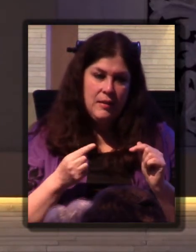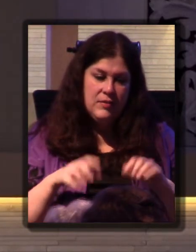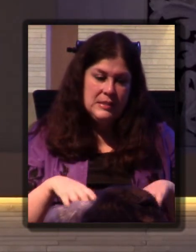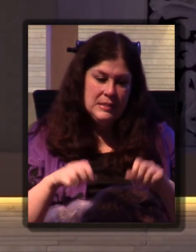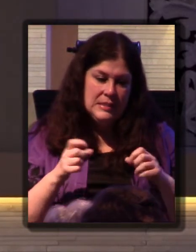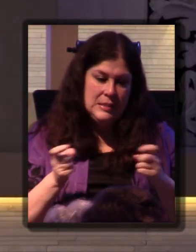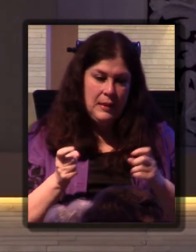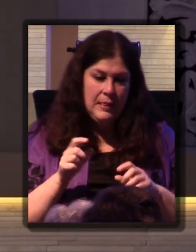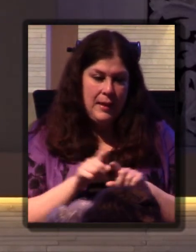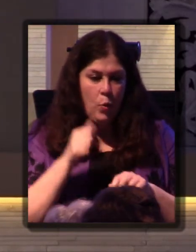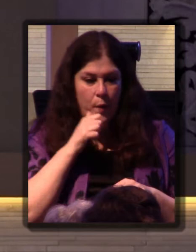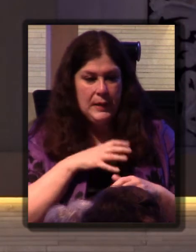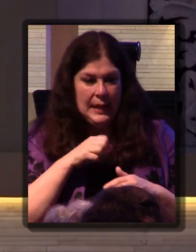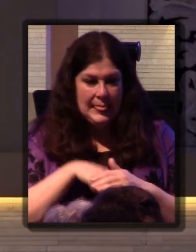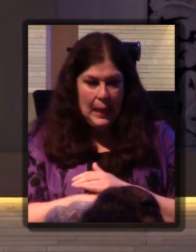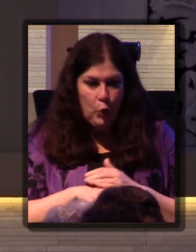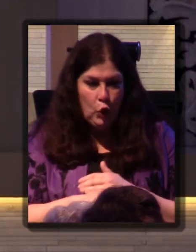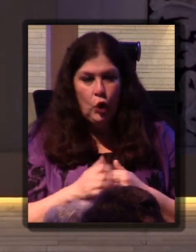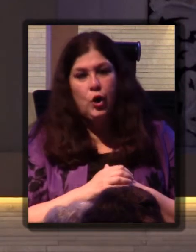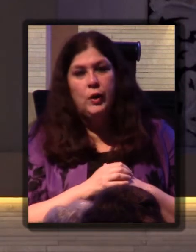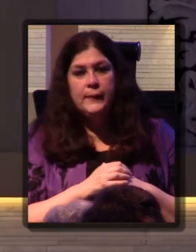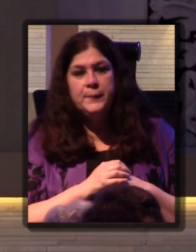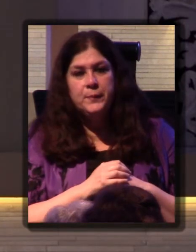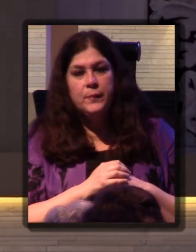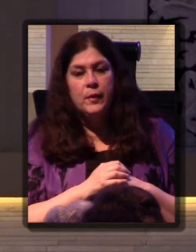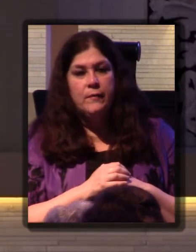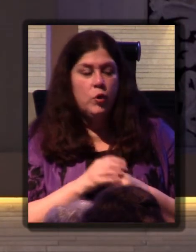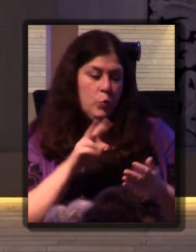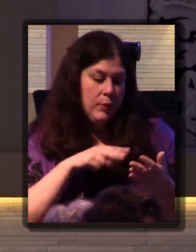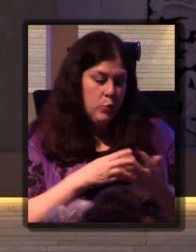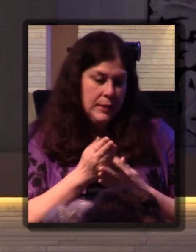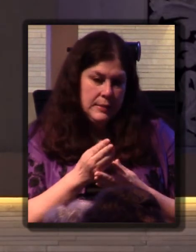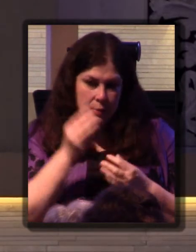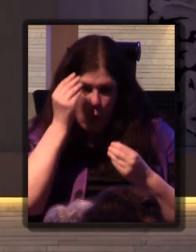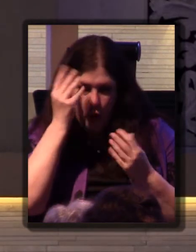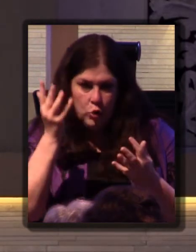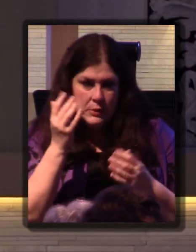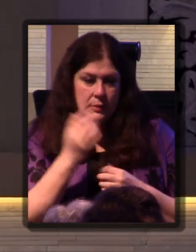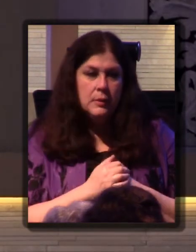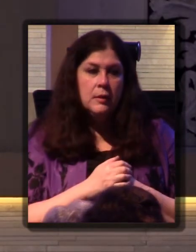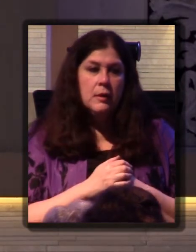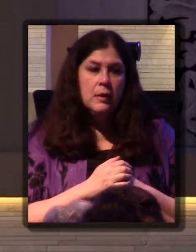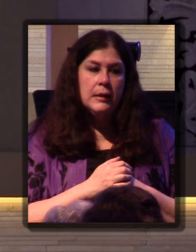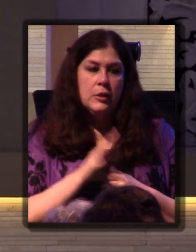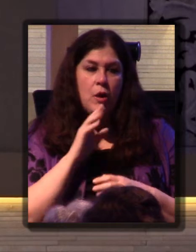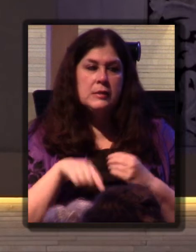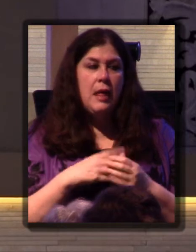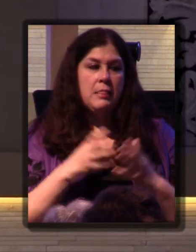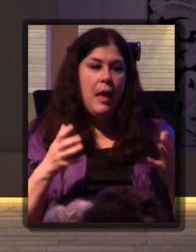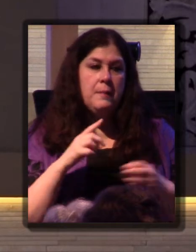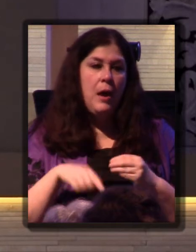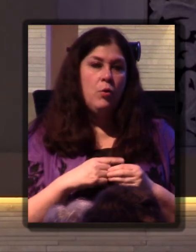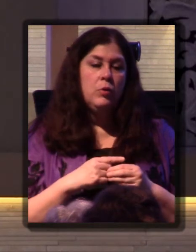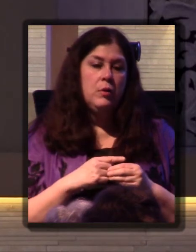seized me, like the pains of a woman in labor." And he's going on, and you'll notice if you read through all of these oracles, these last few oracles,